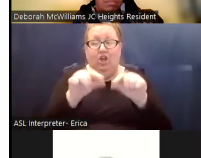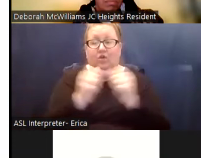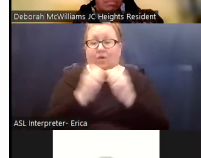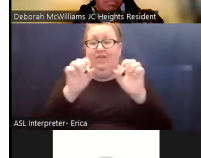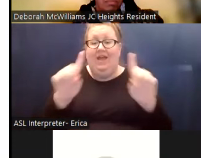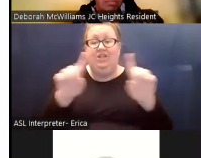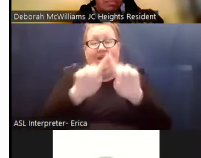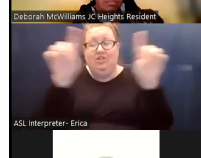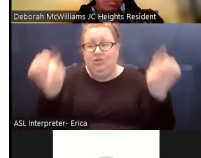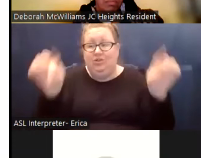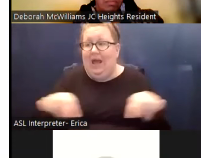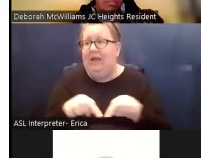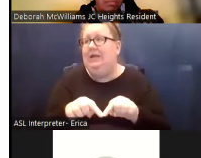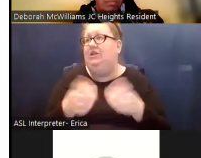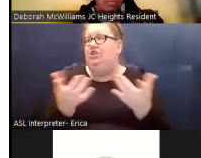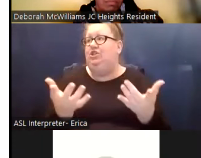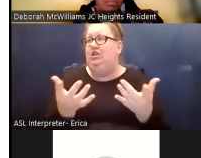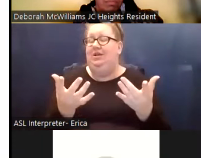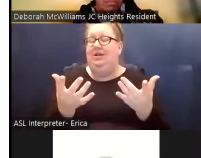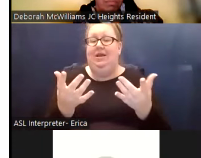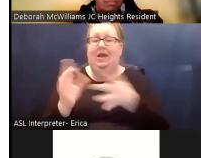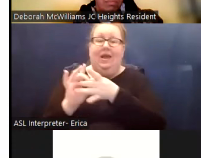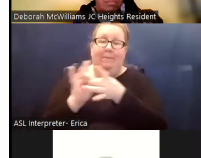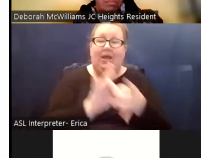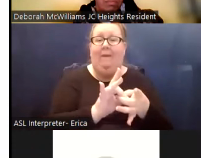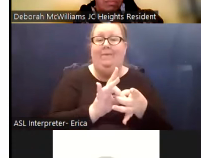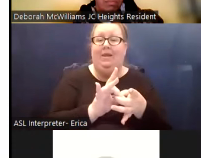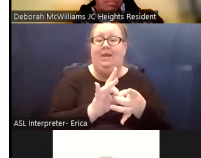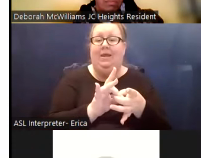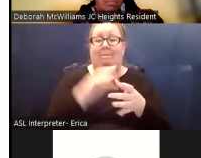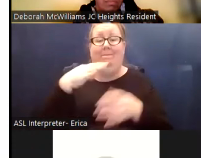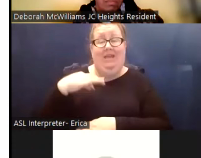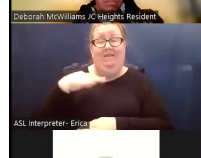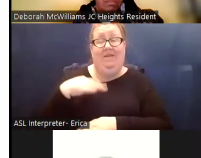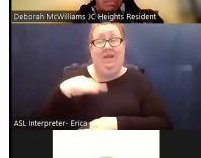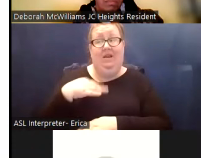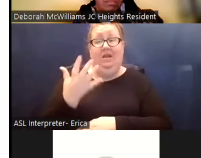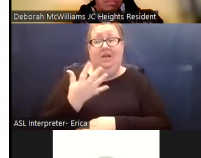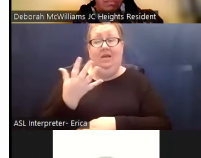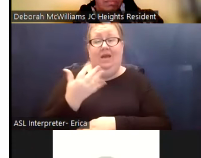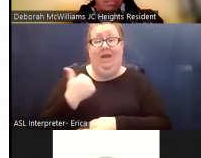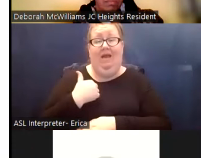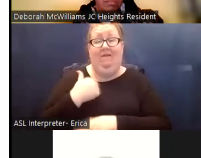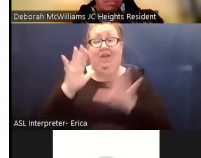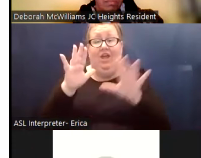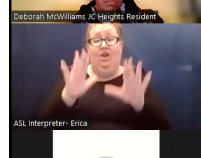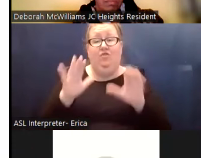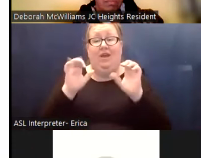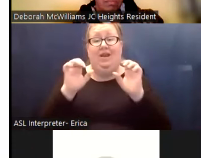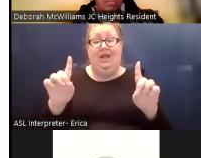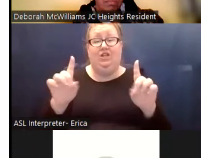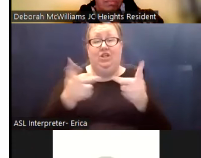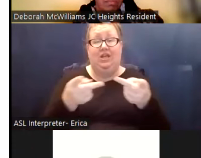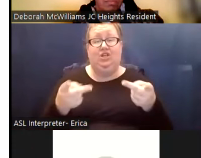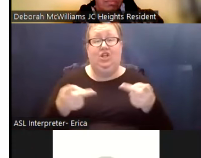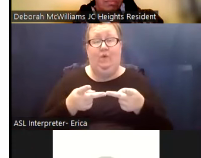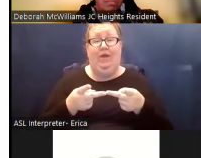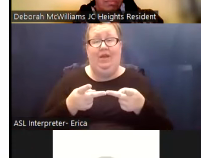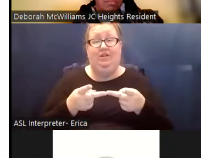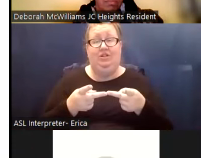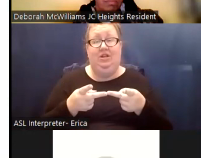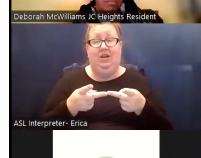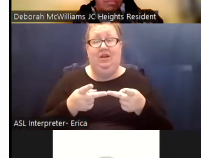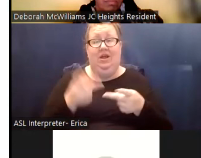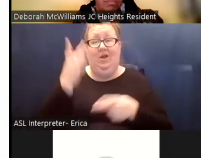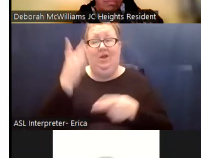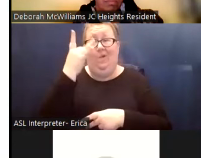signage, and the accompanying benefit of having a great education location.